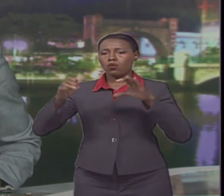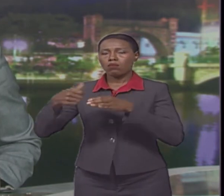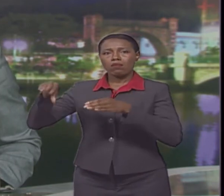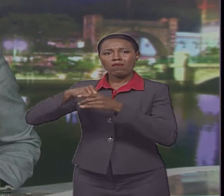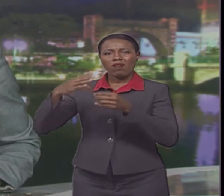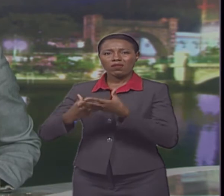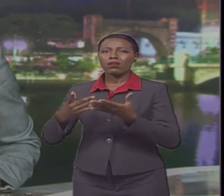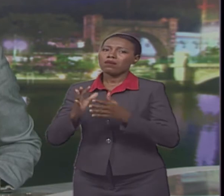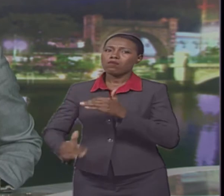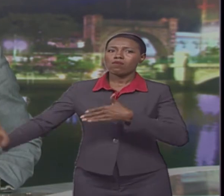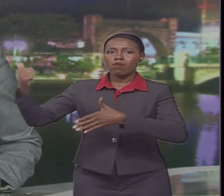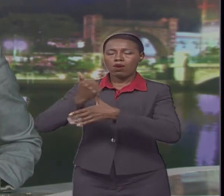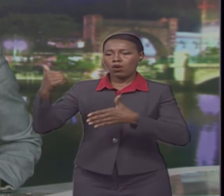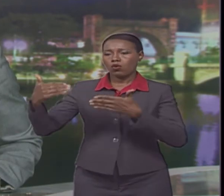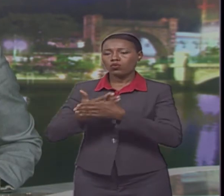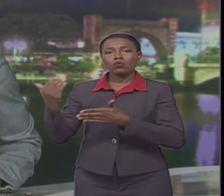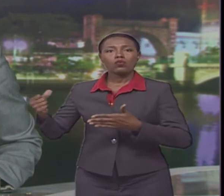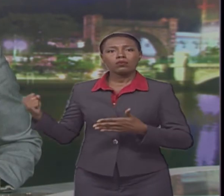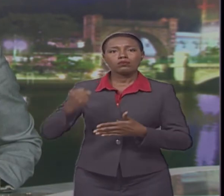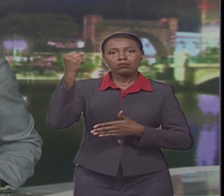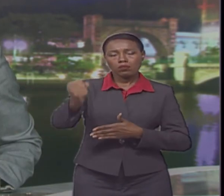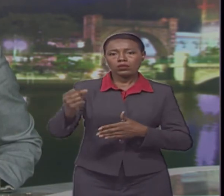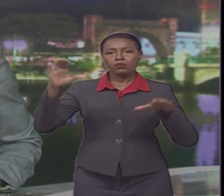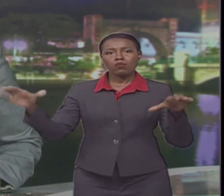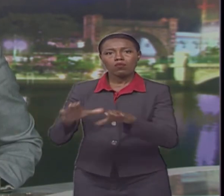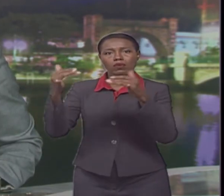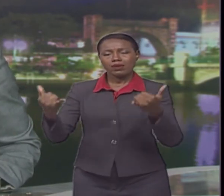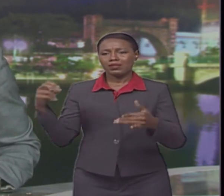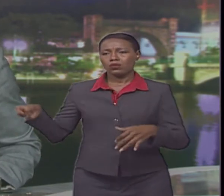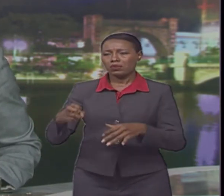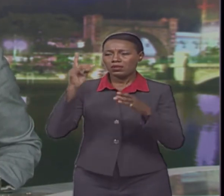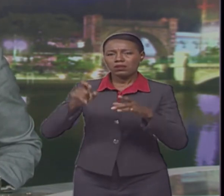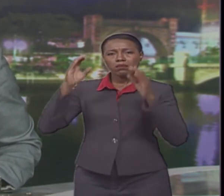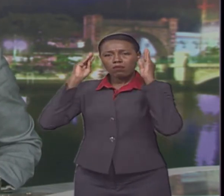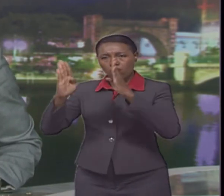begins work in his new post. He admits that tourism in that country needs more attention.